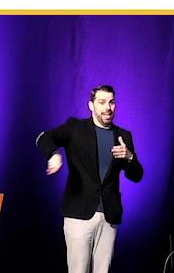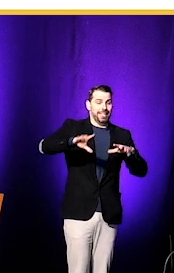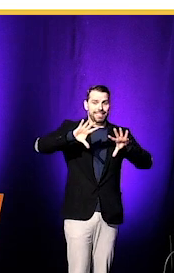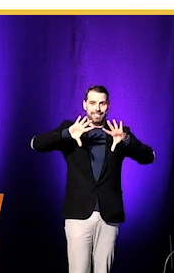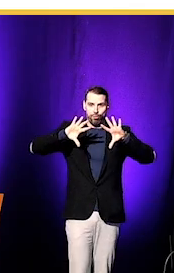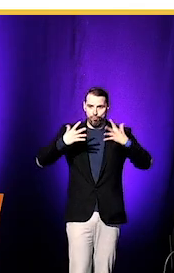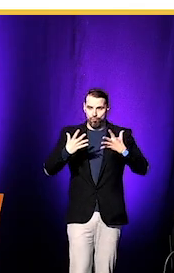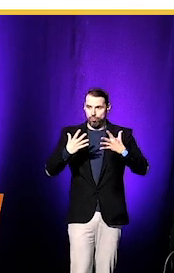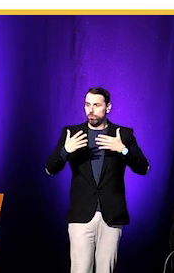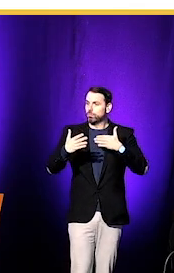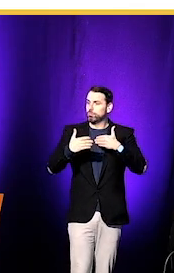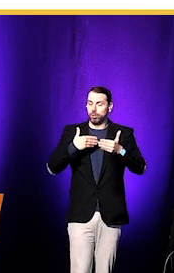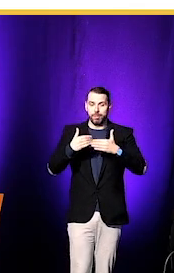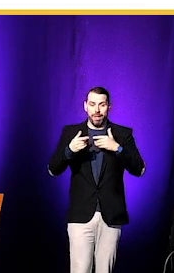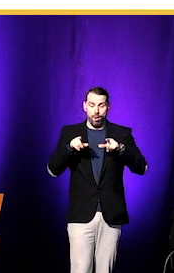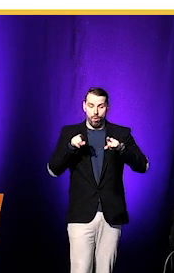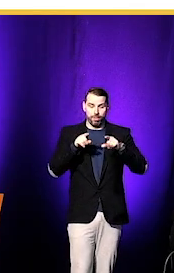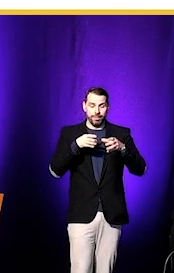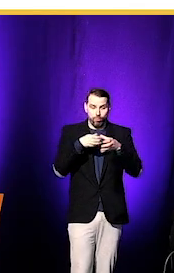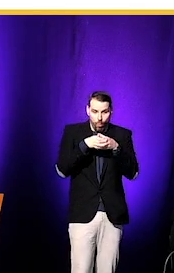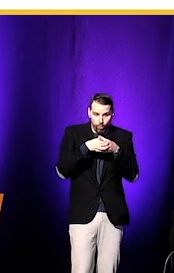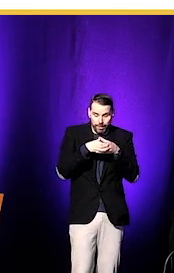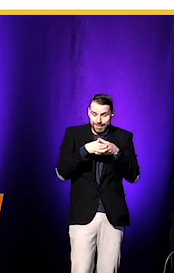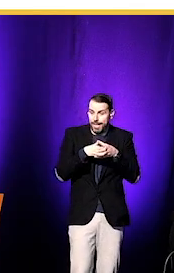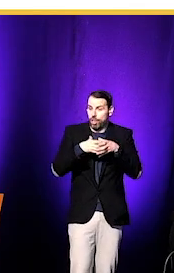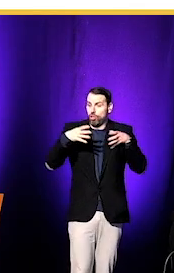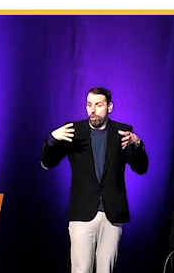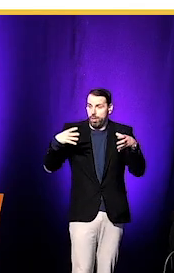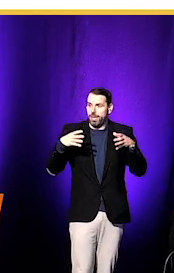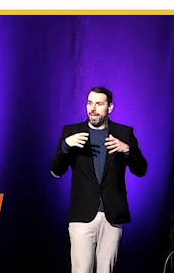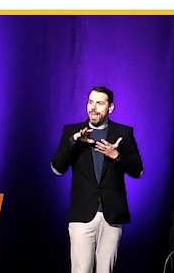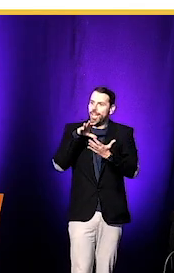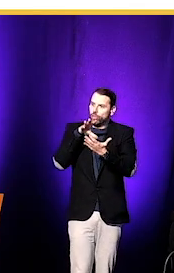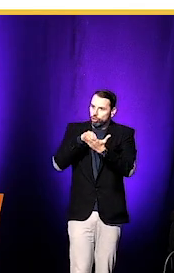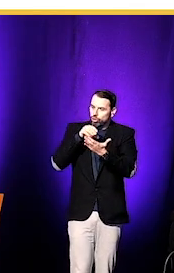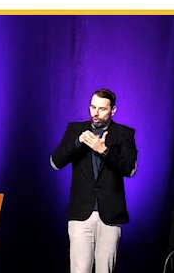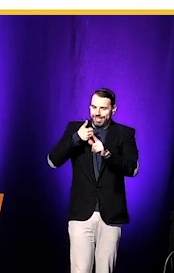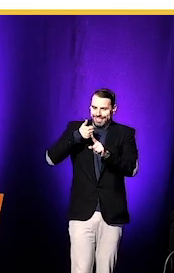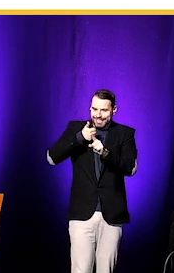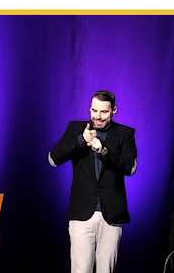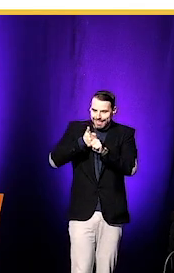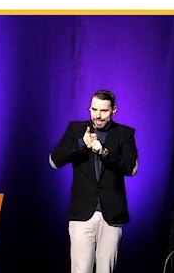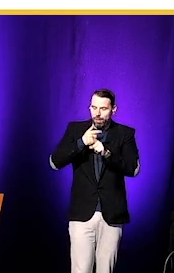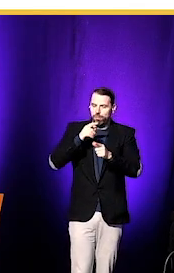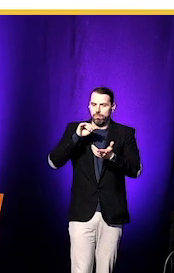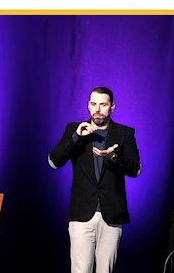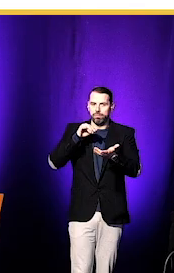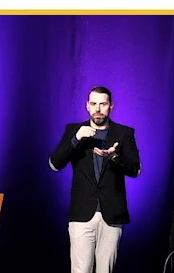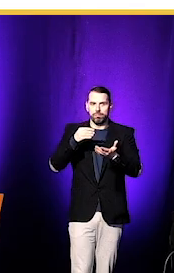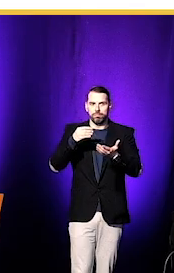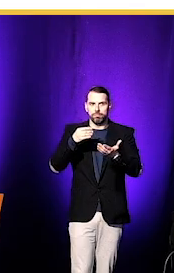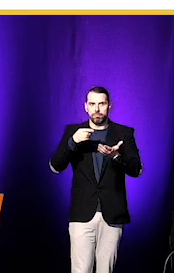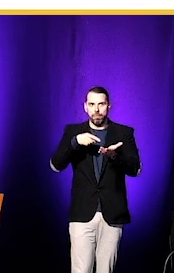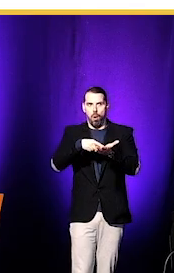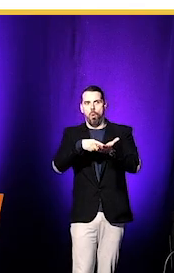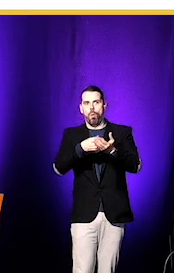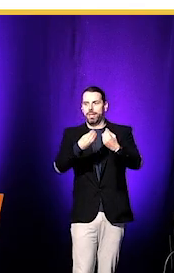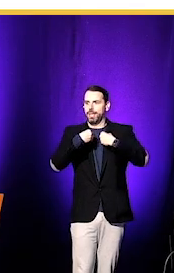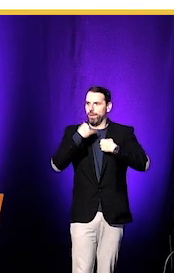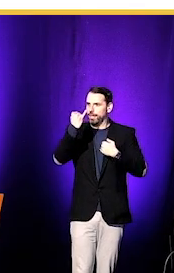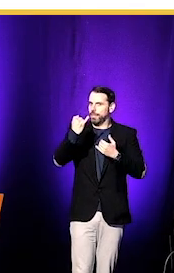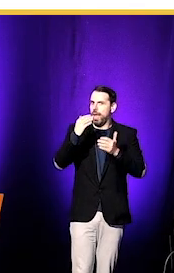larger developmental ecologies, learning was organized as a formative anticipation of a possible future, to quote